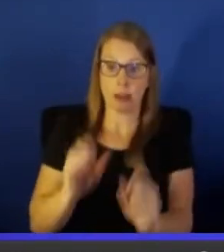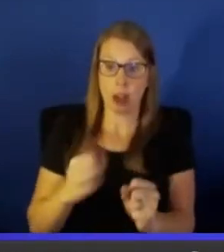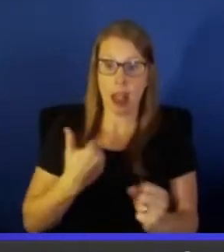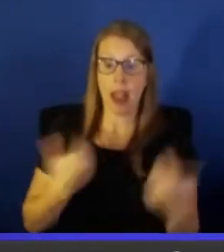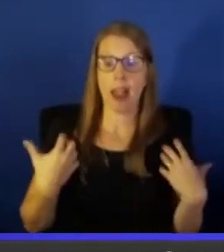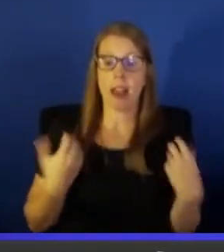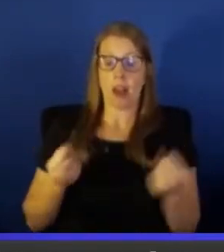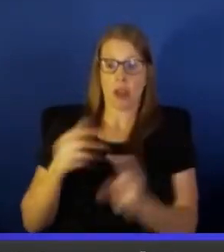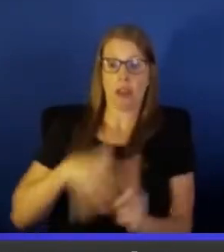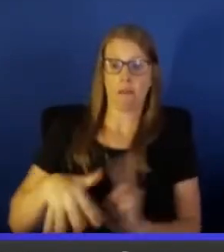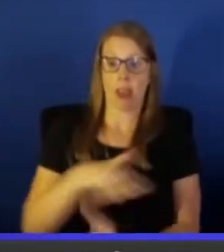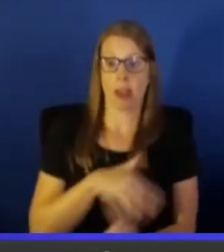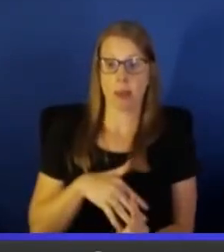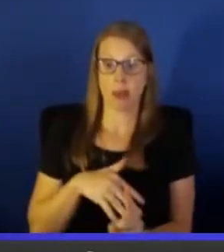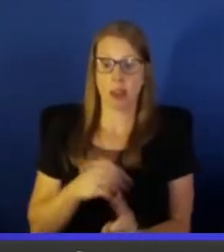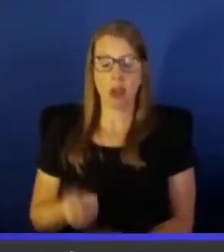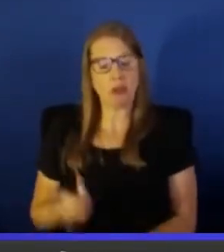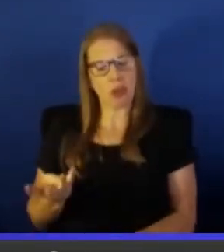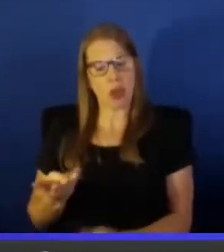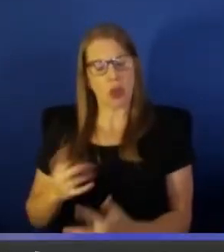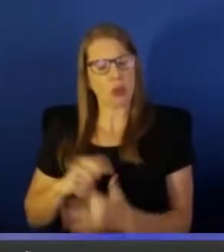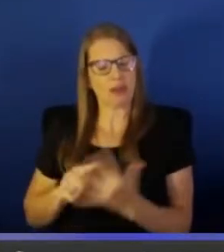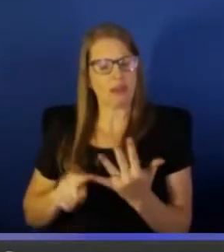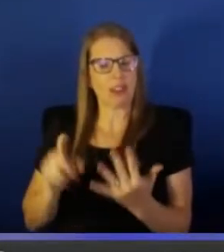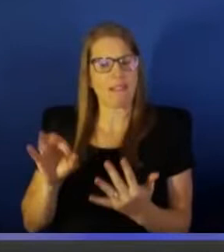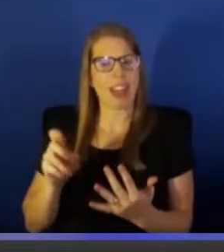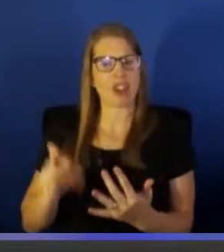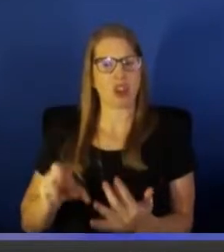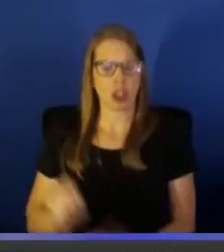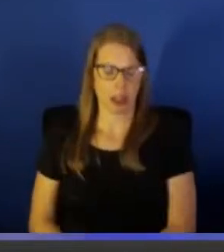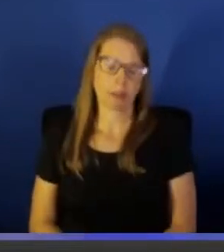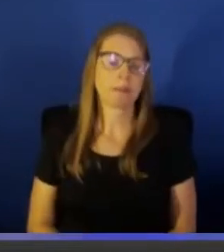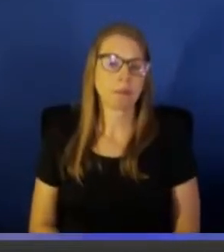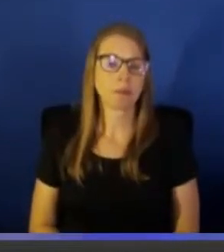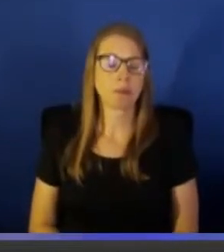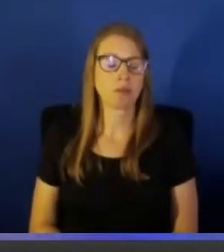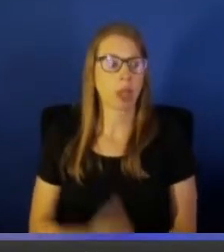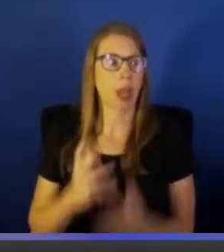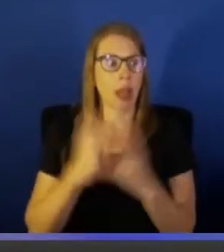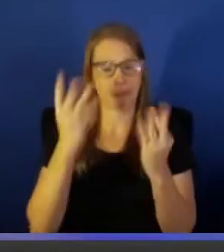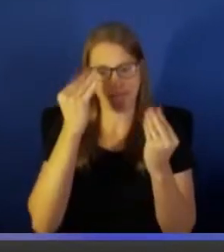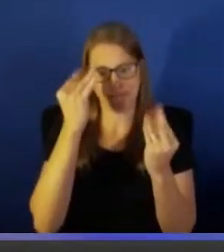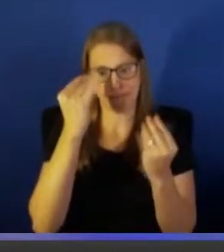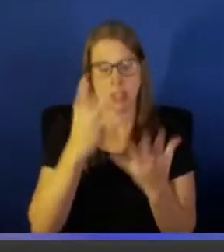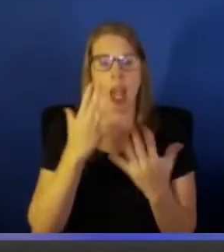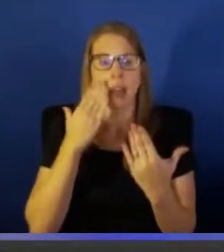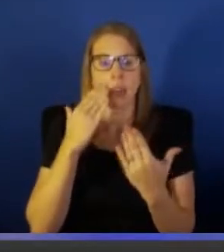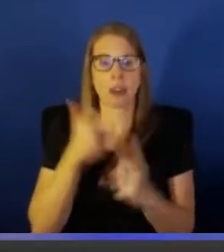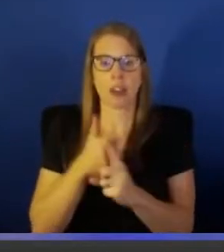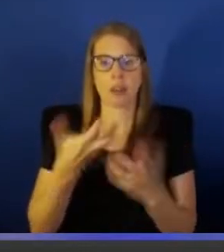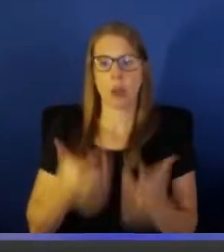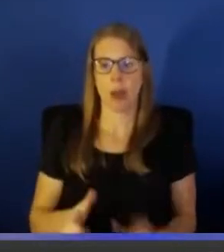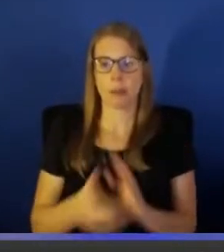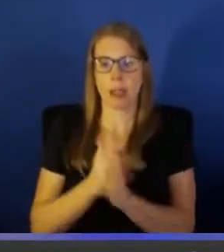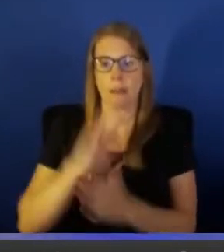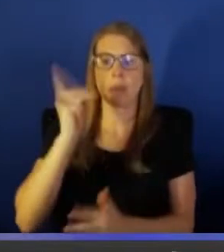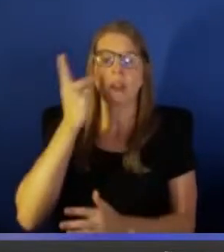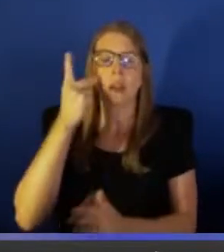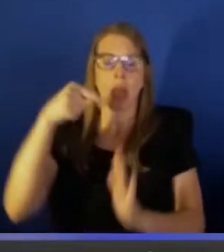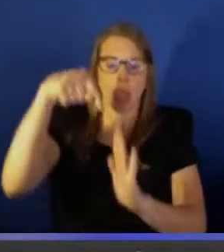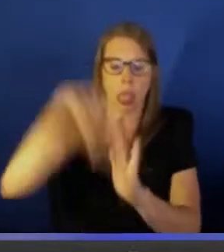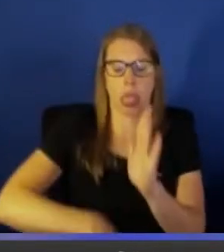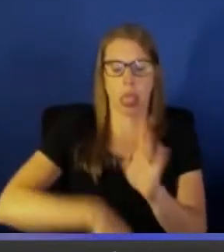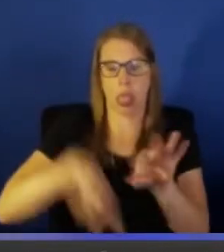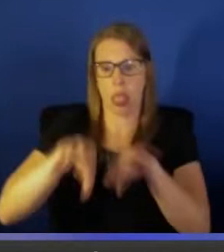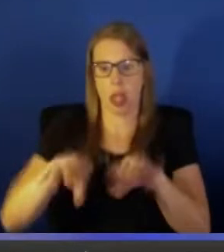environment. So those are just a few of those factors. So a lot to take into account. Yeah. I know you don't want to get too political. Sure. We don't want to dive too deep into it, but it does